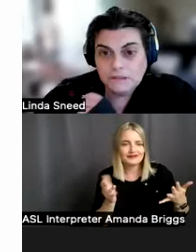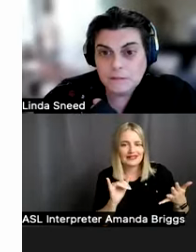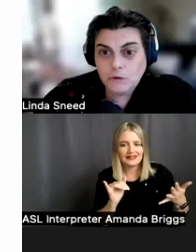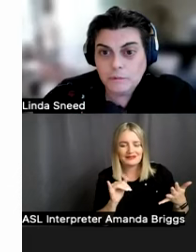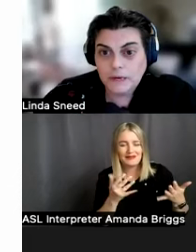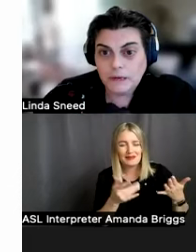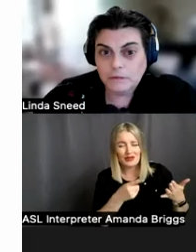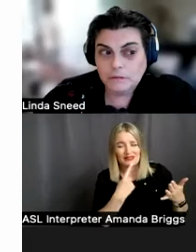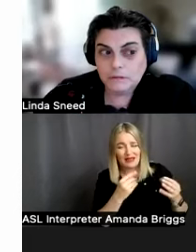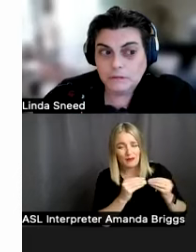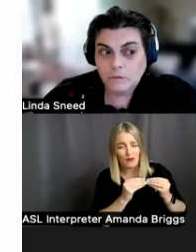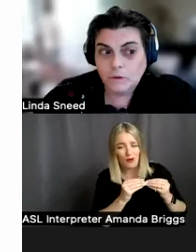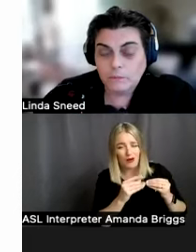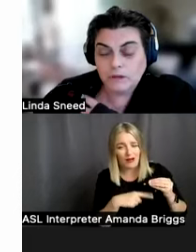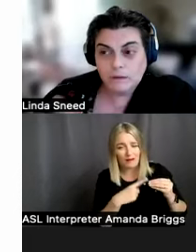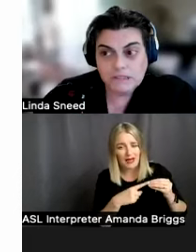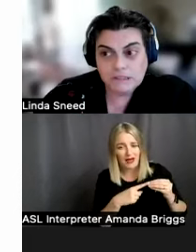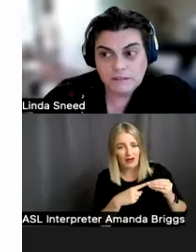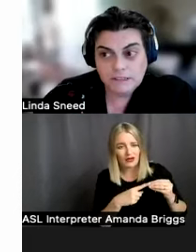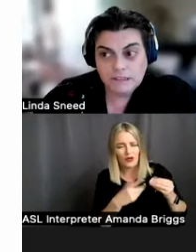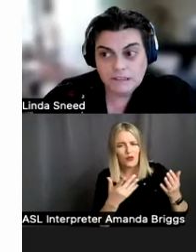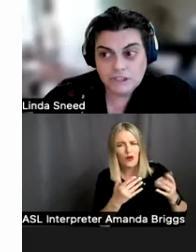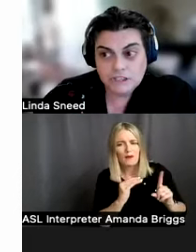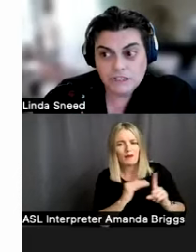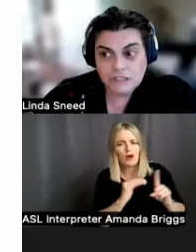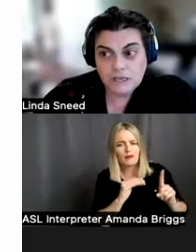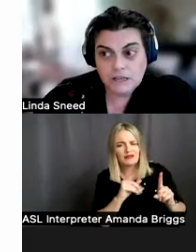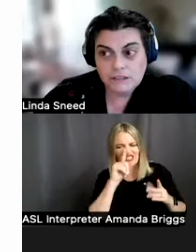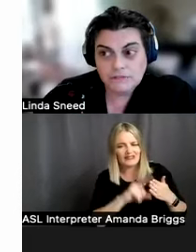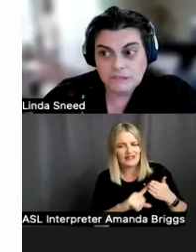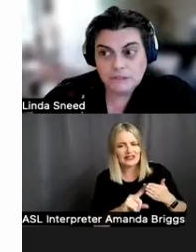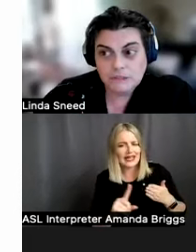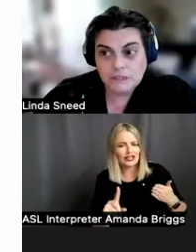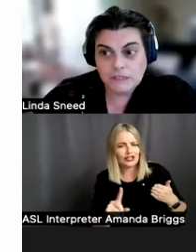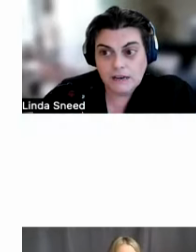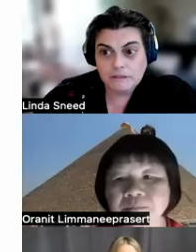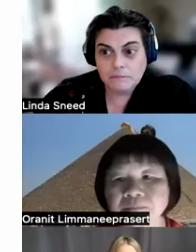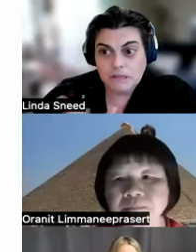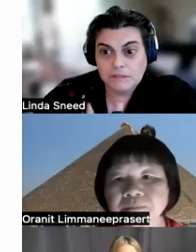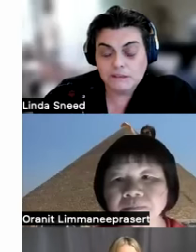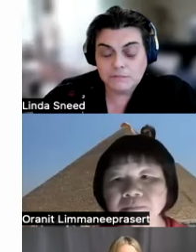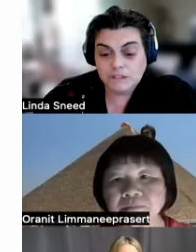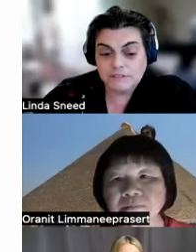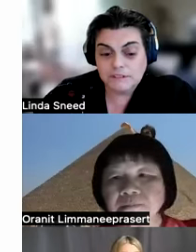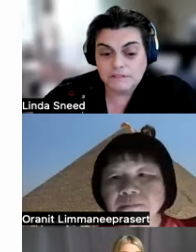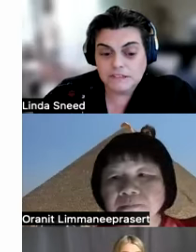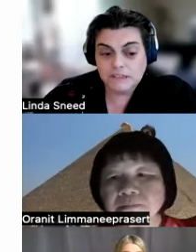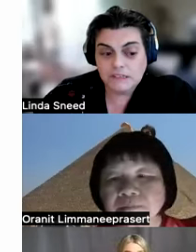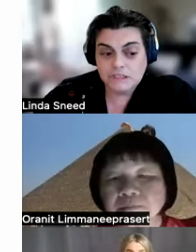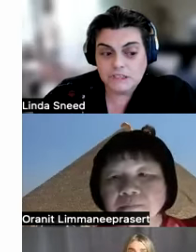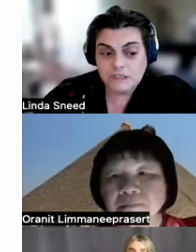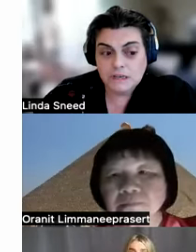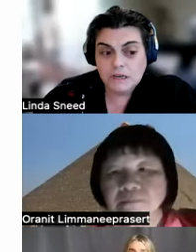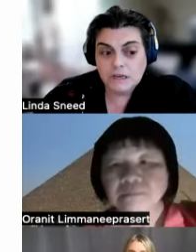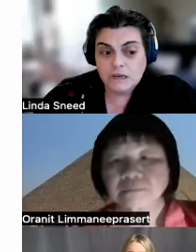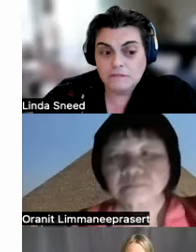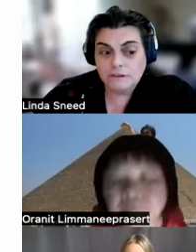maybe you could say more about what prompts an investigation and the difference between having been the subject of an